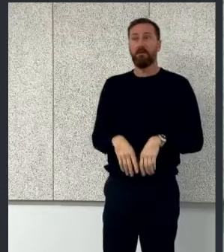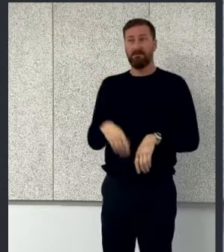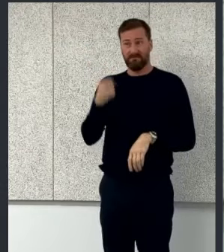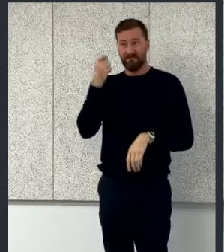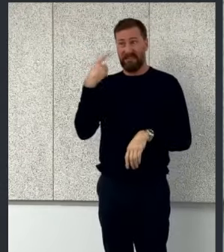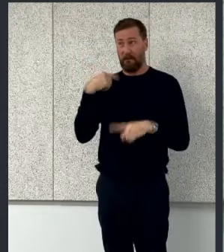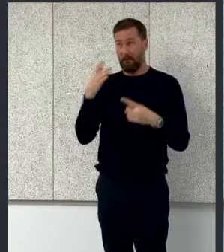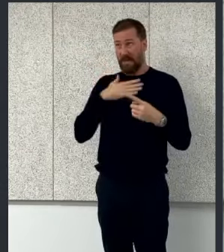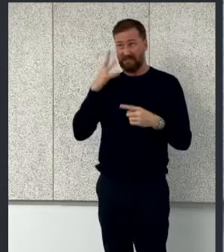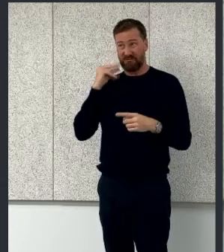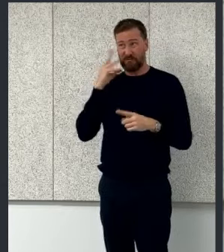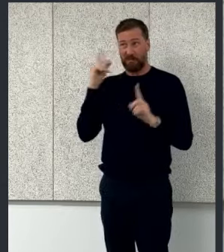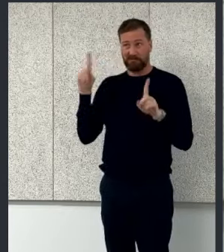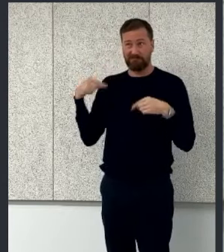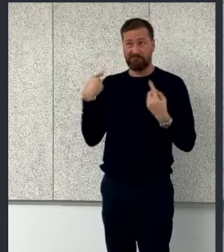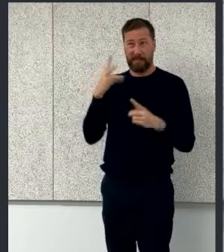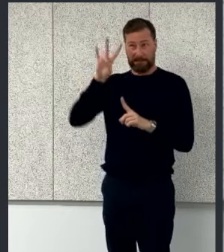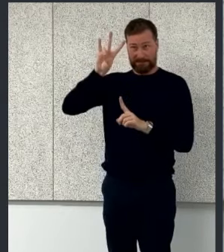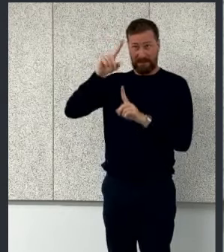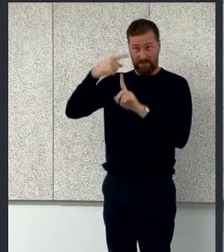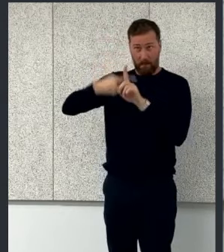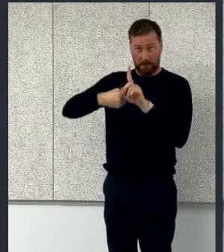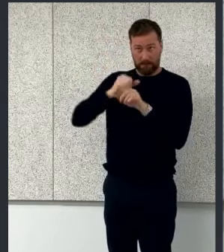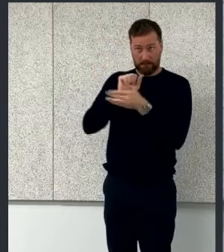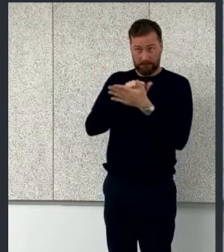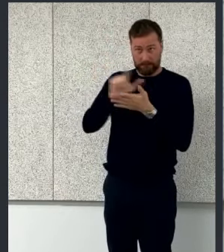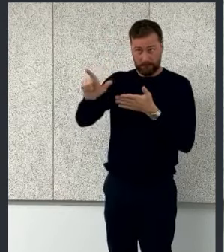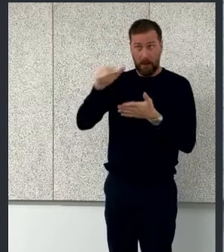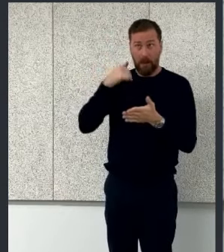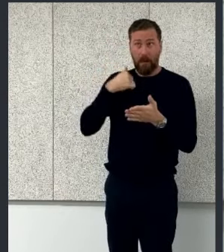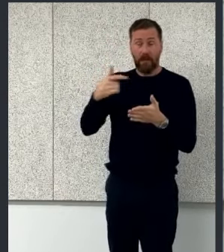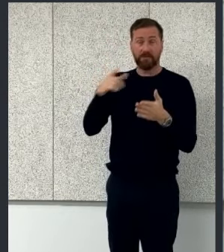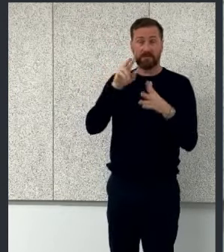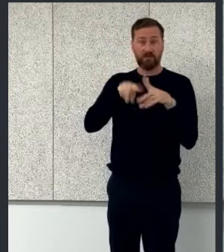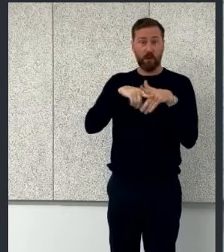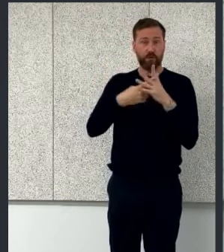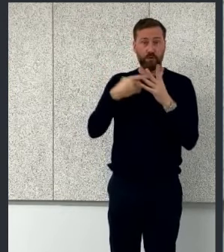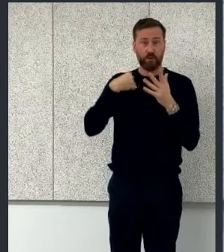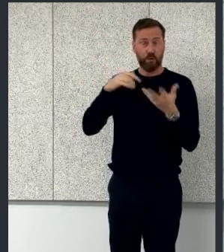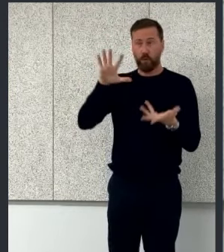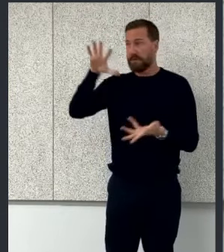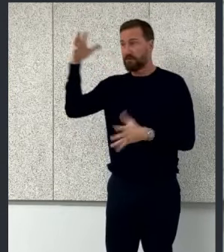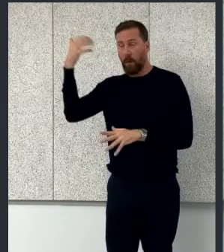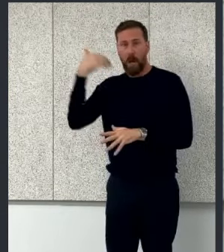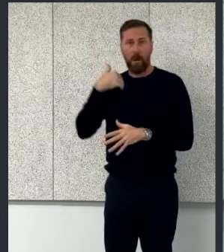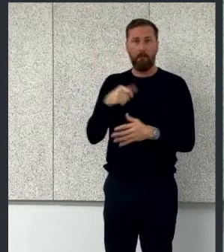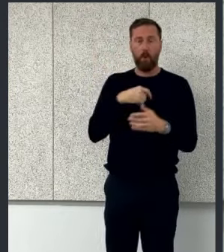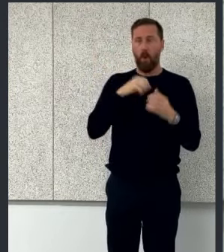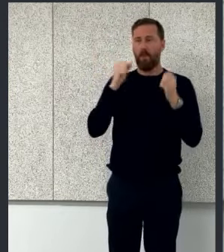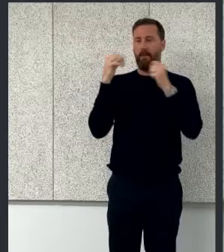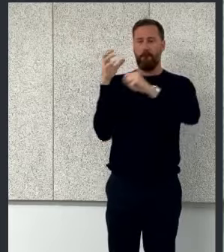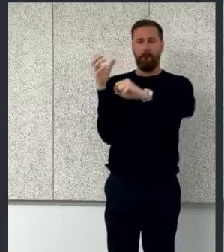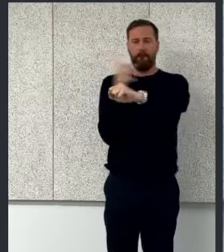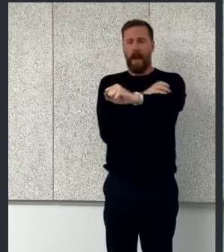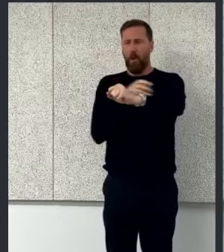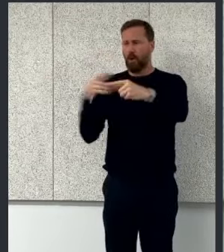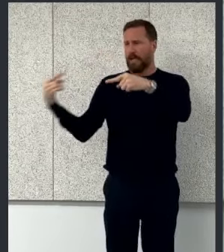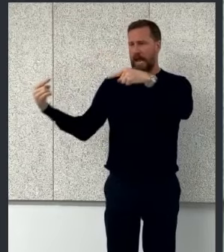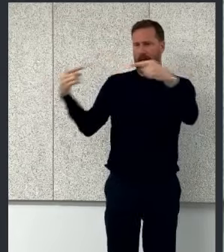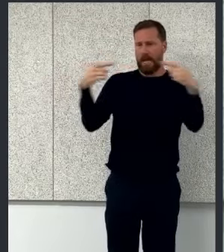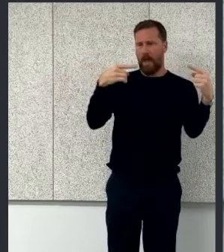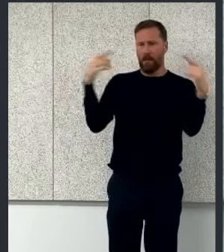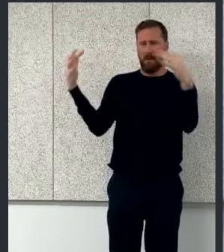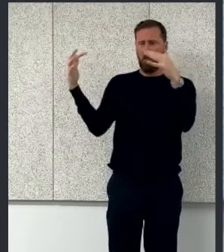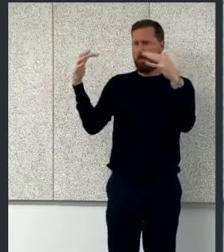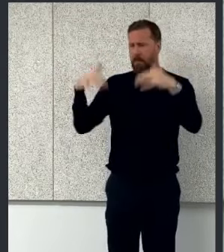7 months experience, it starts to disrupt or starts to chip away at the power dynamics, because we can come together and